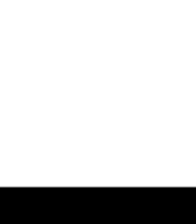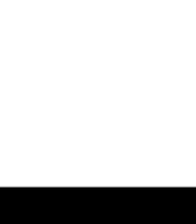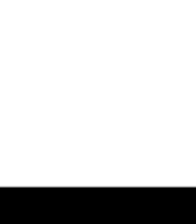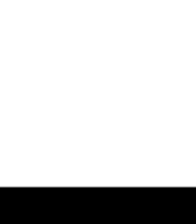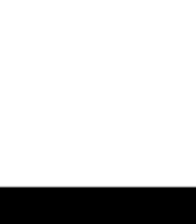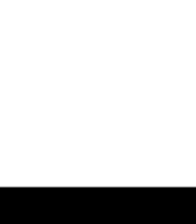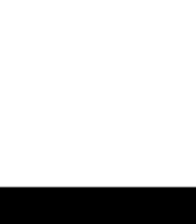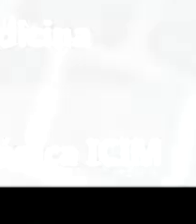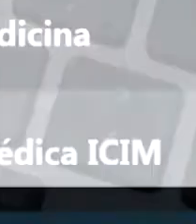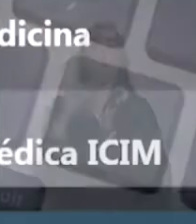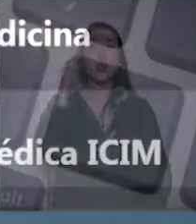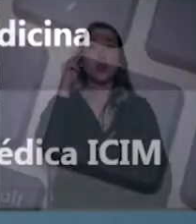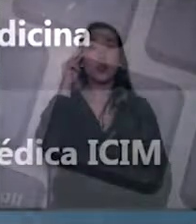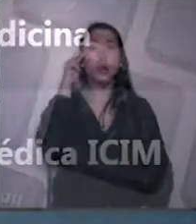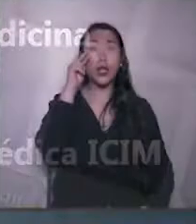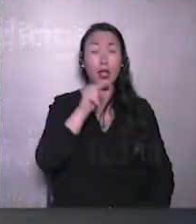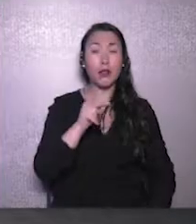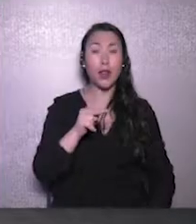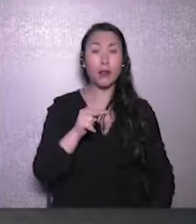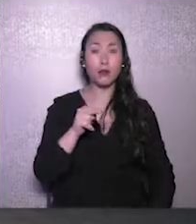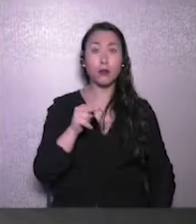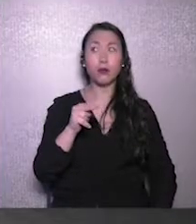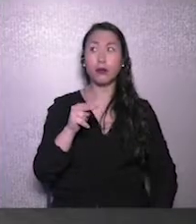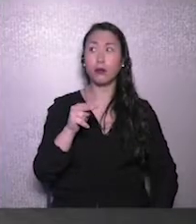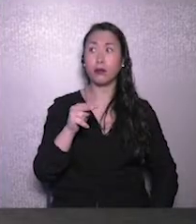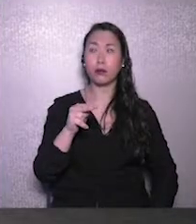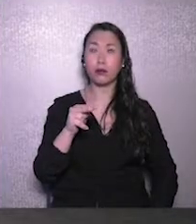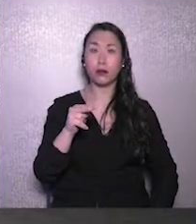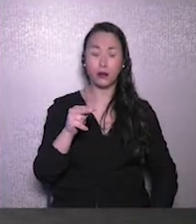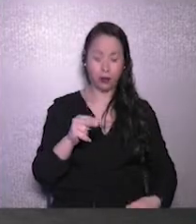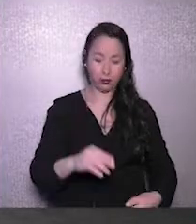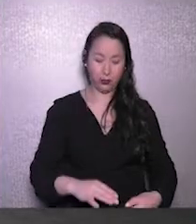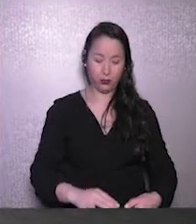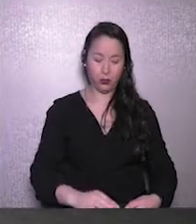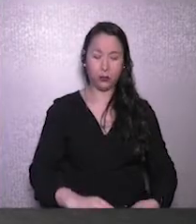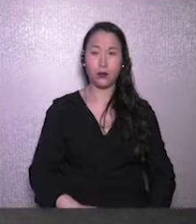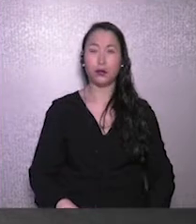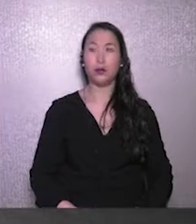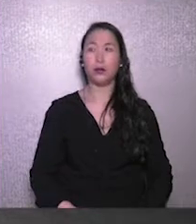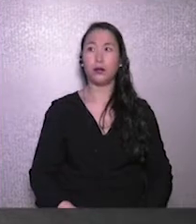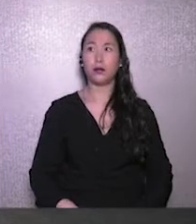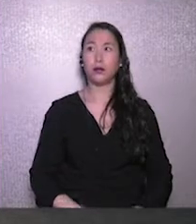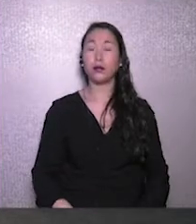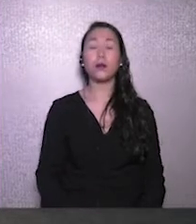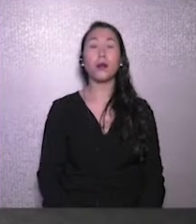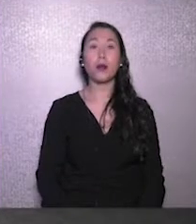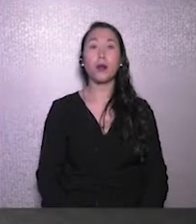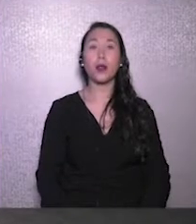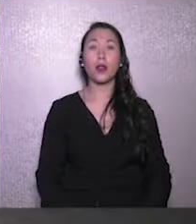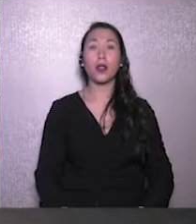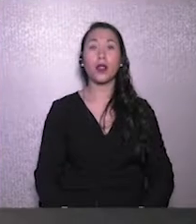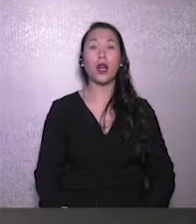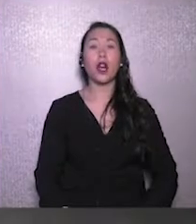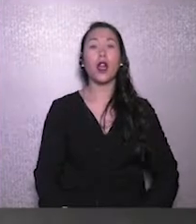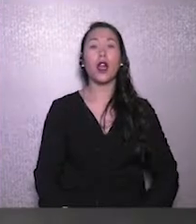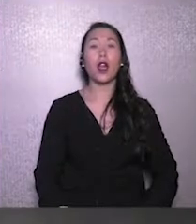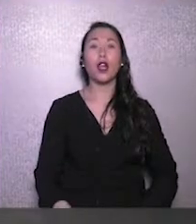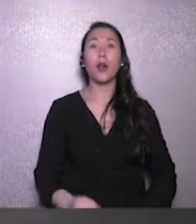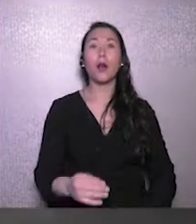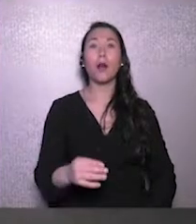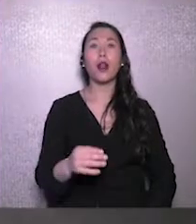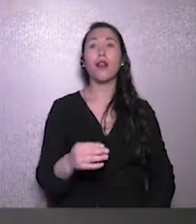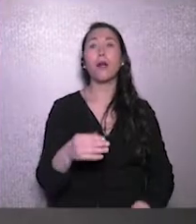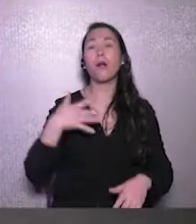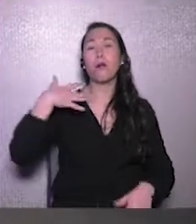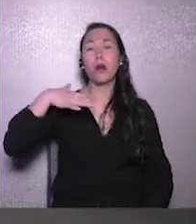Si ustedes ven, ayer hablábamos de la interoperabilidad, pero también hablábamos de la colaboración. ¿Qué dos palabras más importantes para